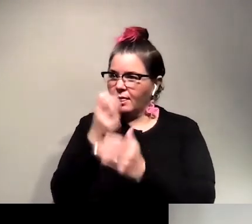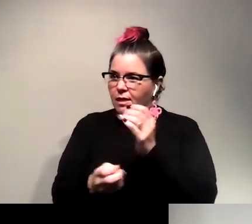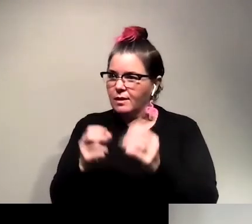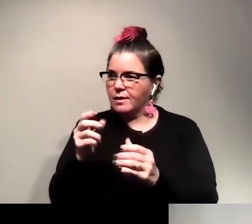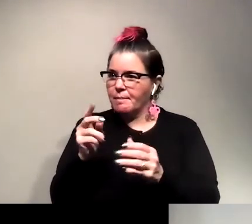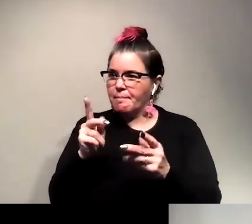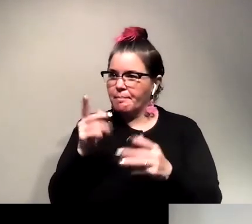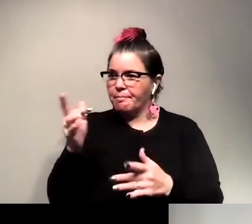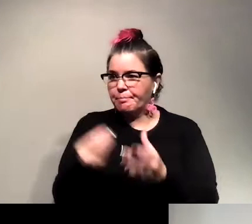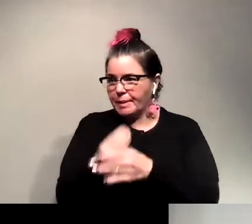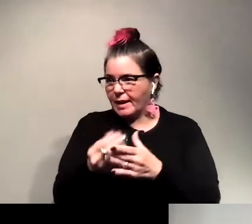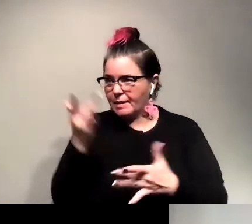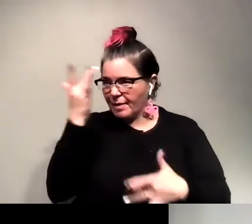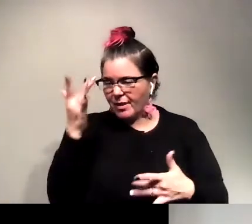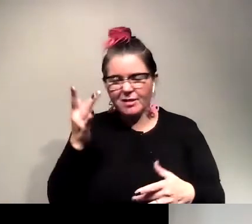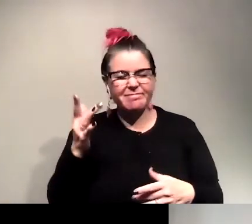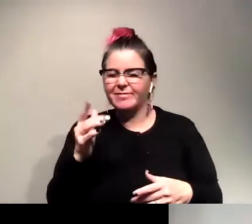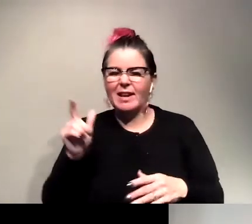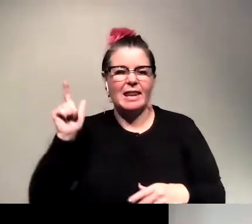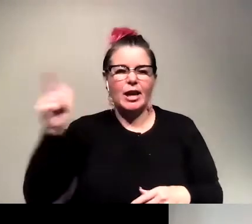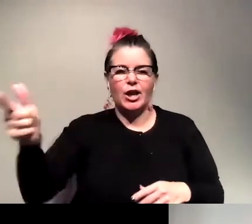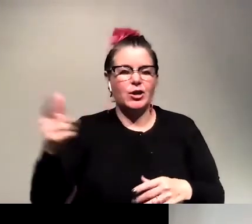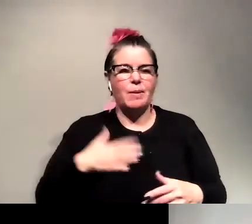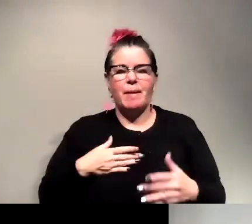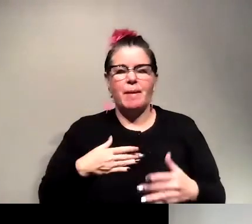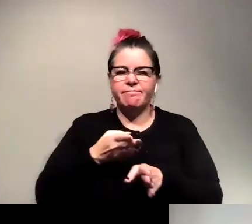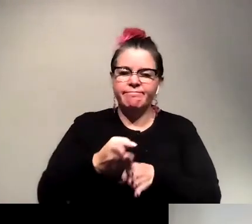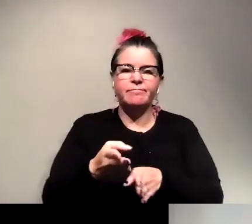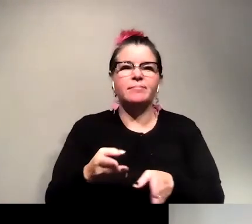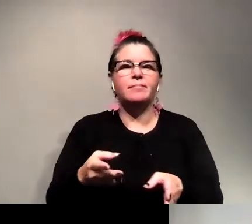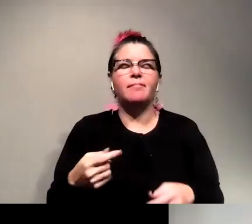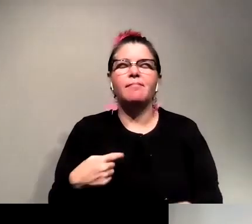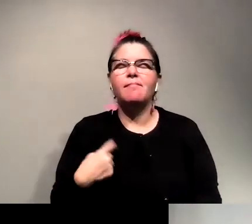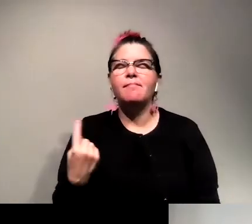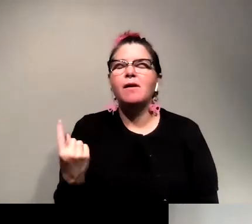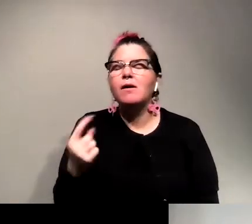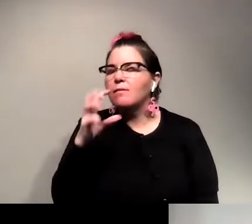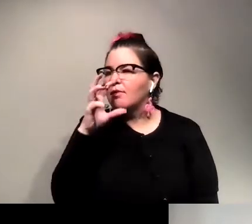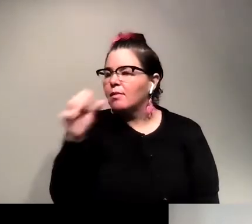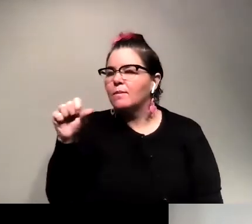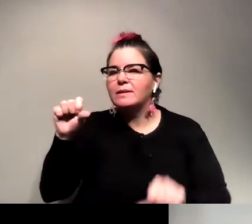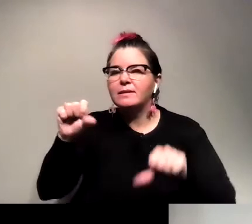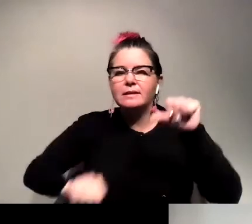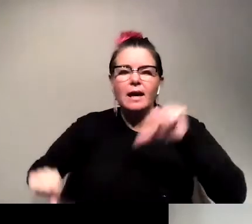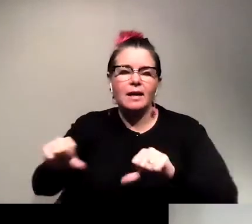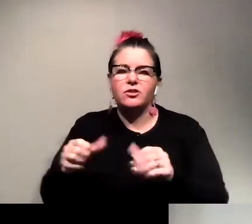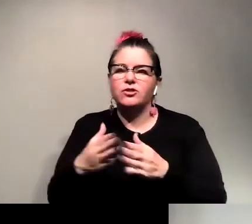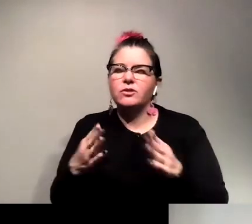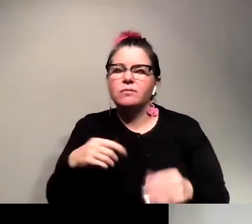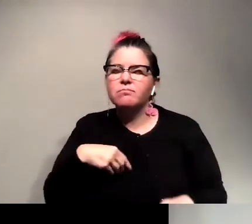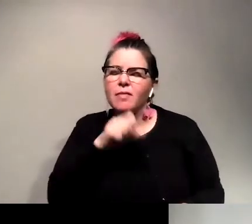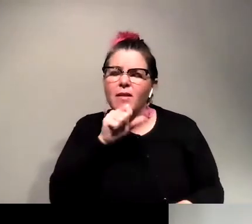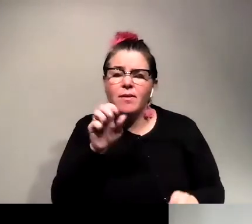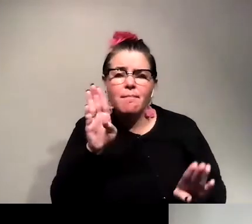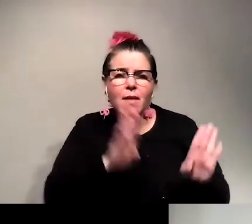later in my undergrad career. But I've always been super fascinated by science, like in general. Like I love biology.